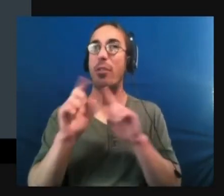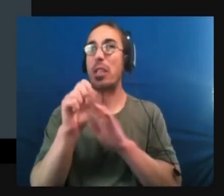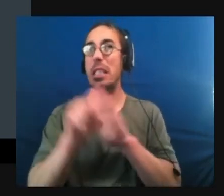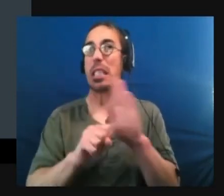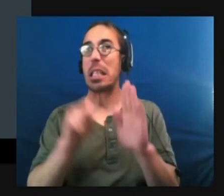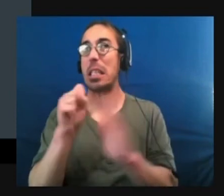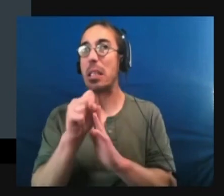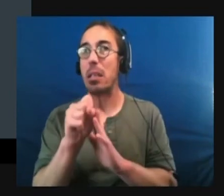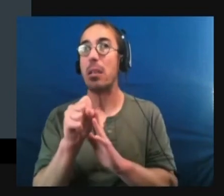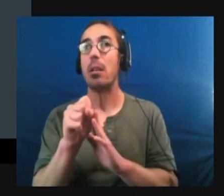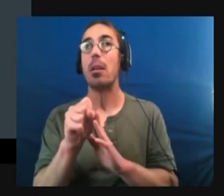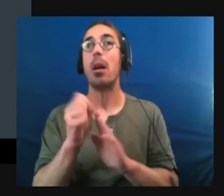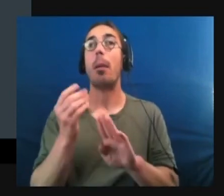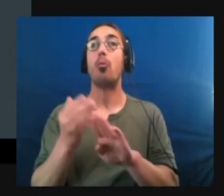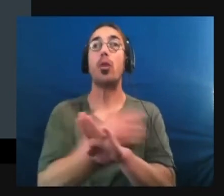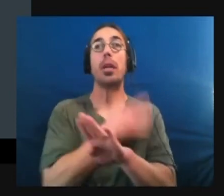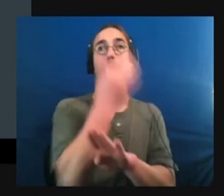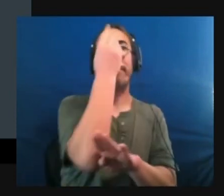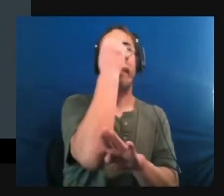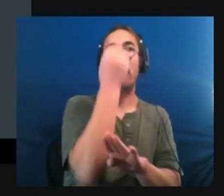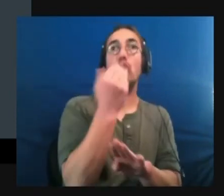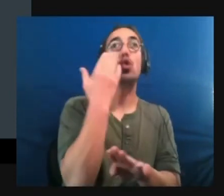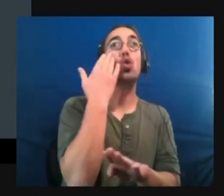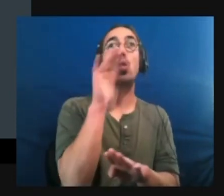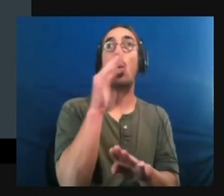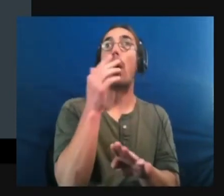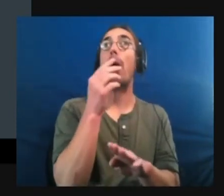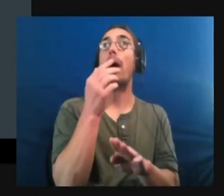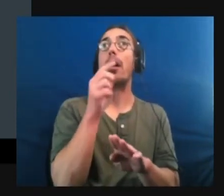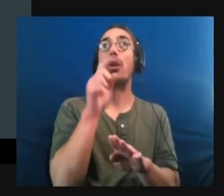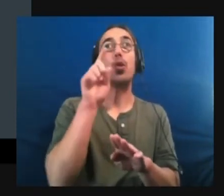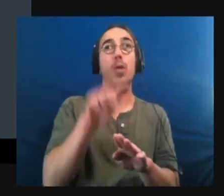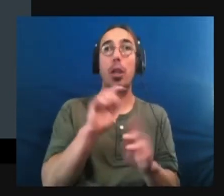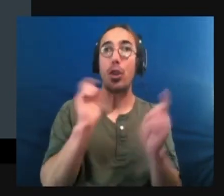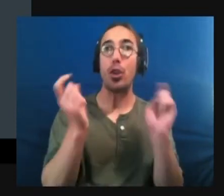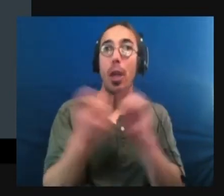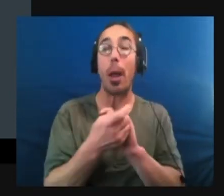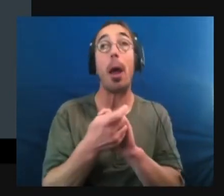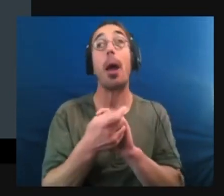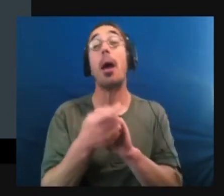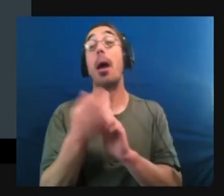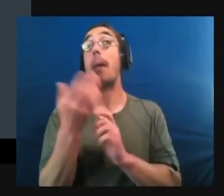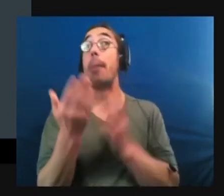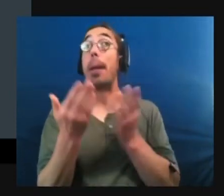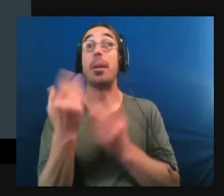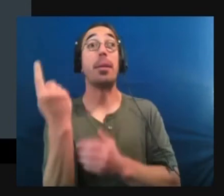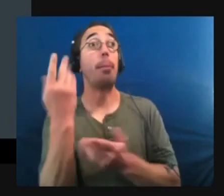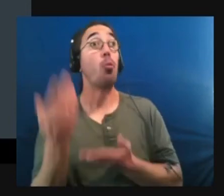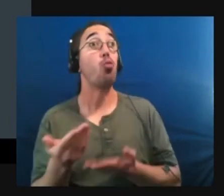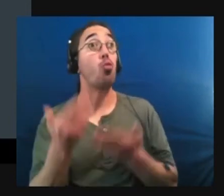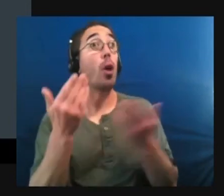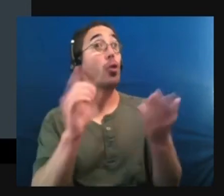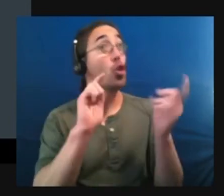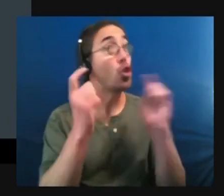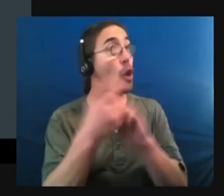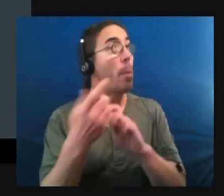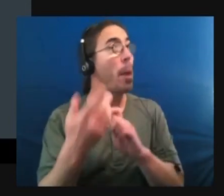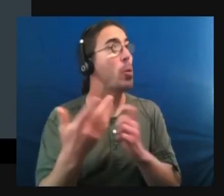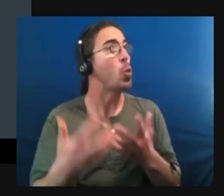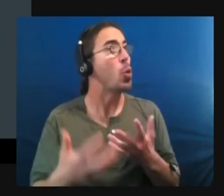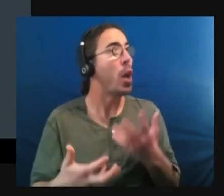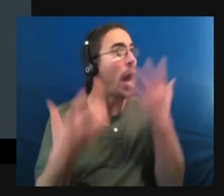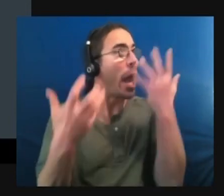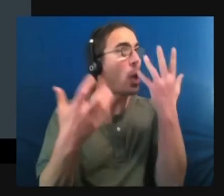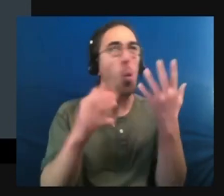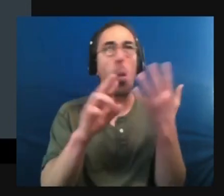Pre-contemplation, you're not even aware that it's something that needs to be changed. You may be presented with change and have anger. You may have denial.